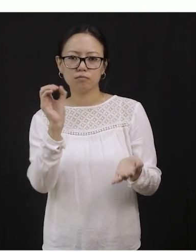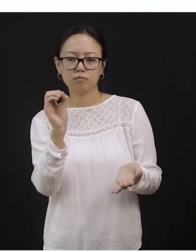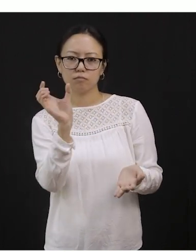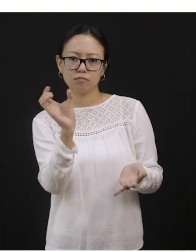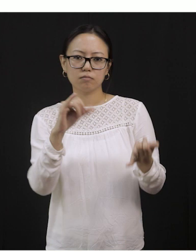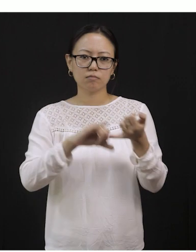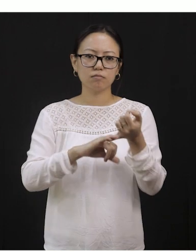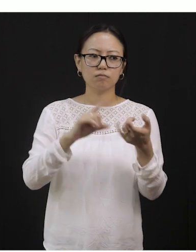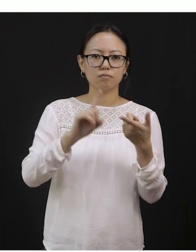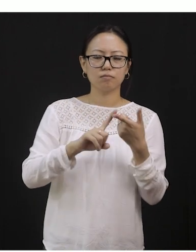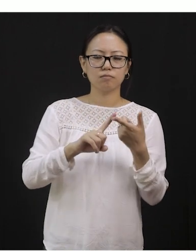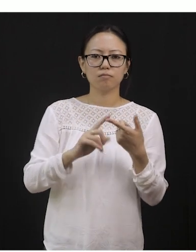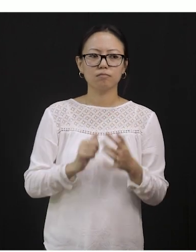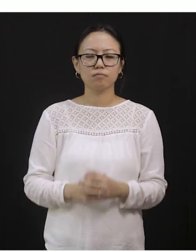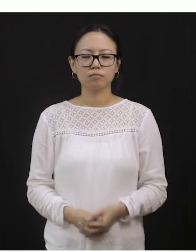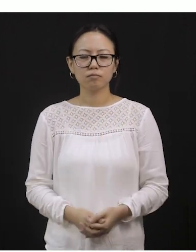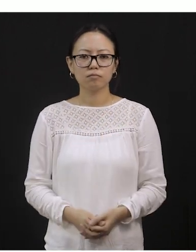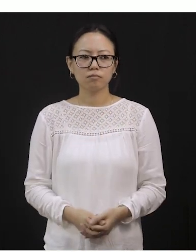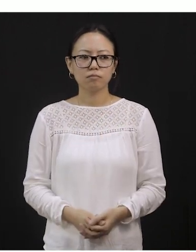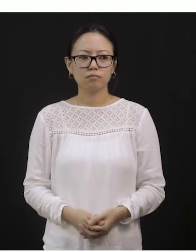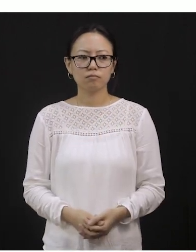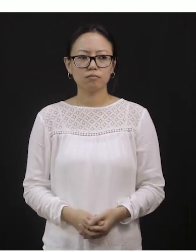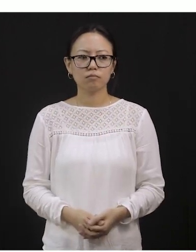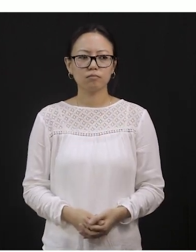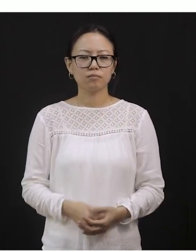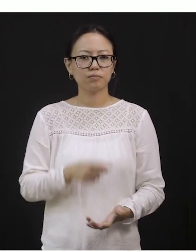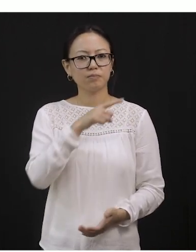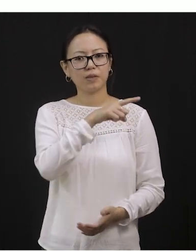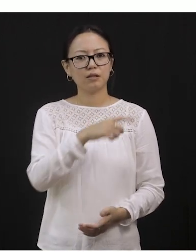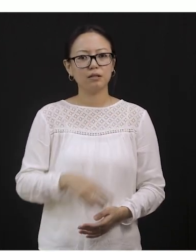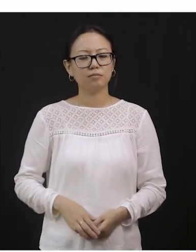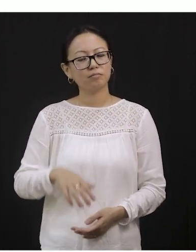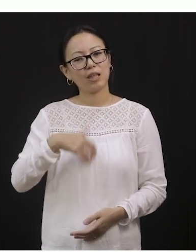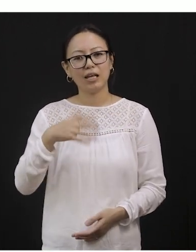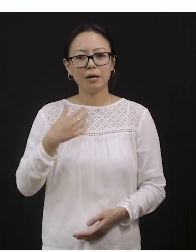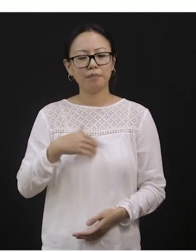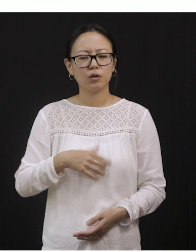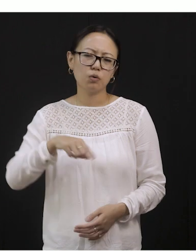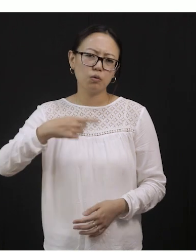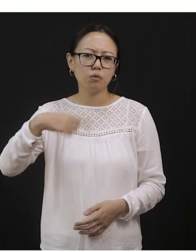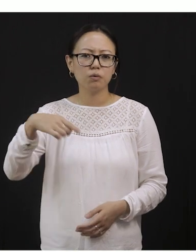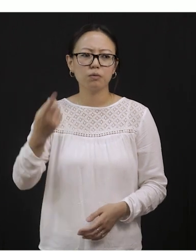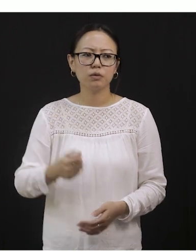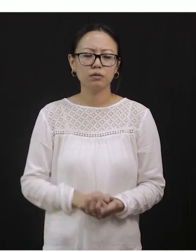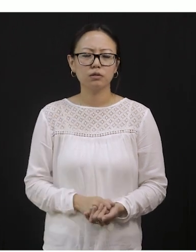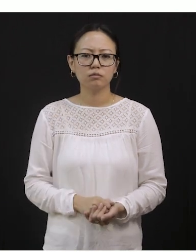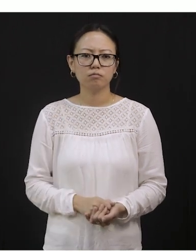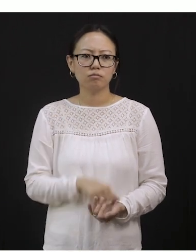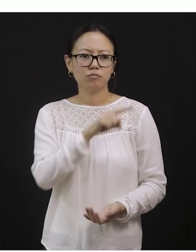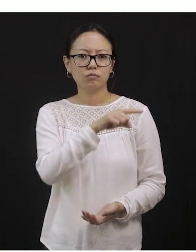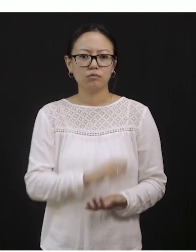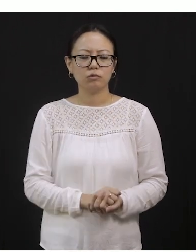So interesting character again. So Mickey Mouse is a cheerful mouse, and he is